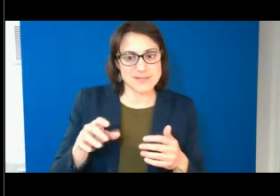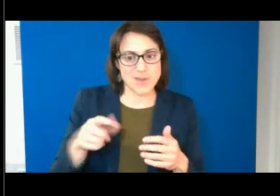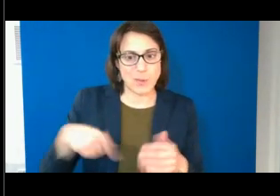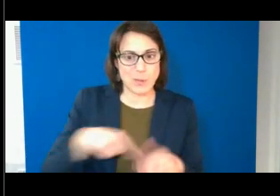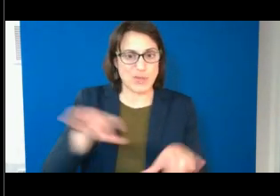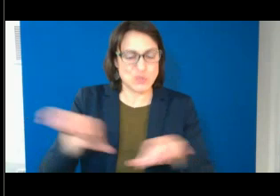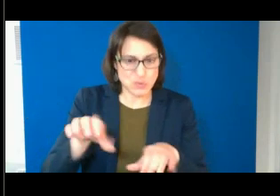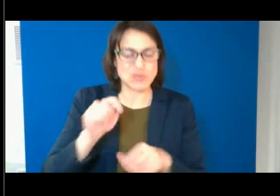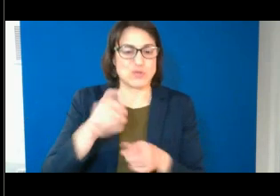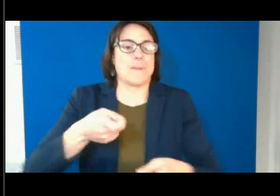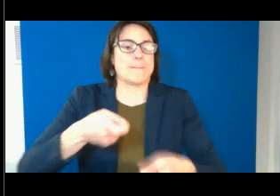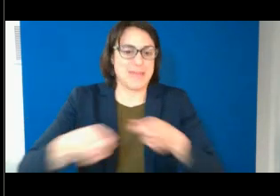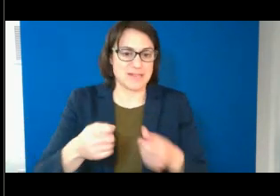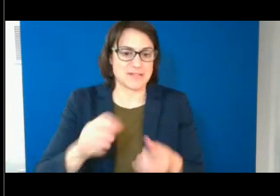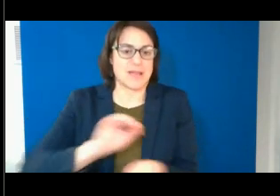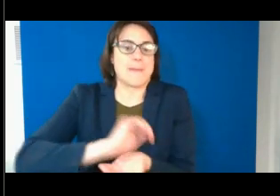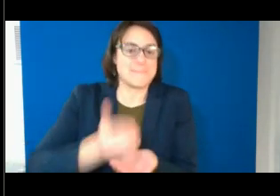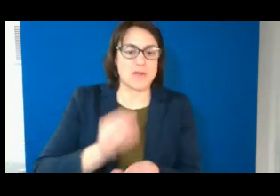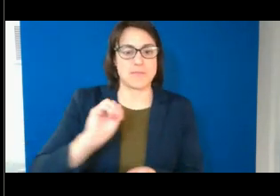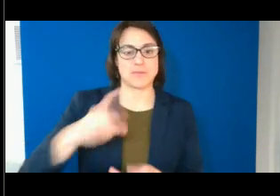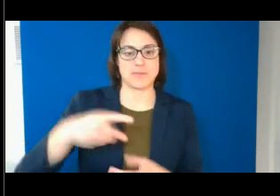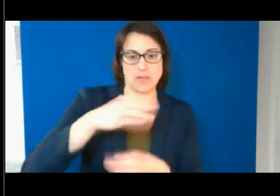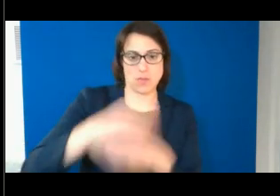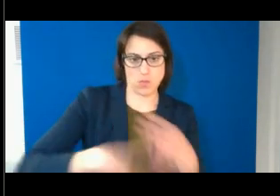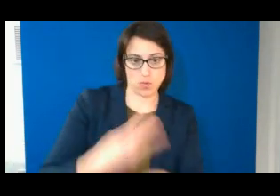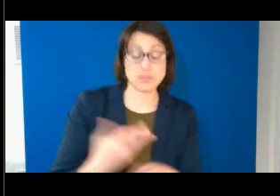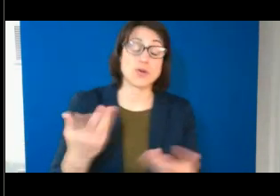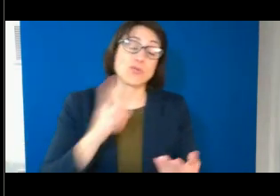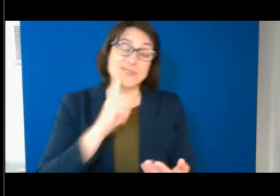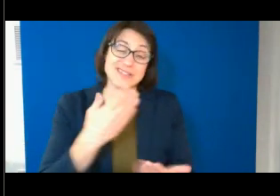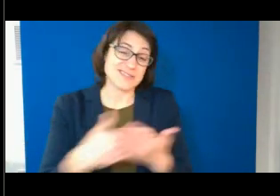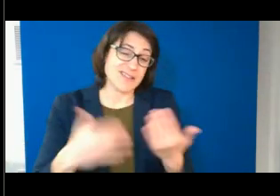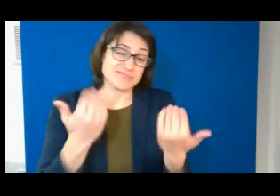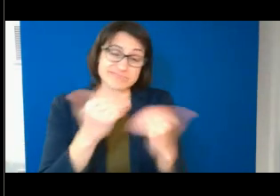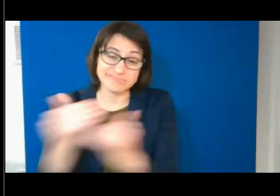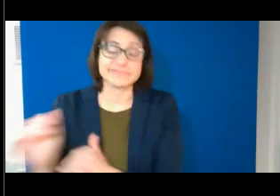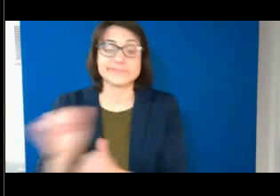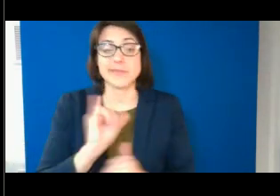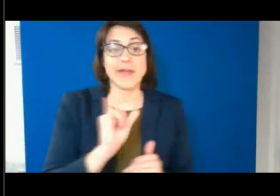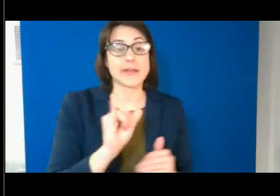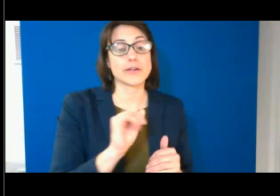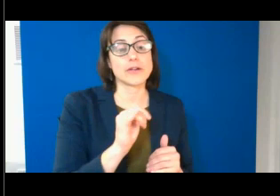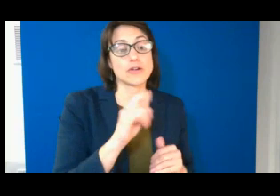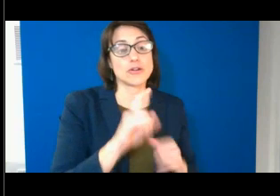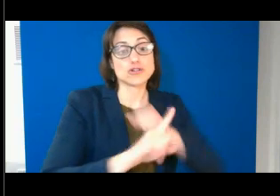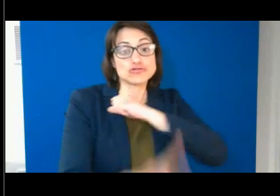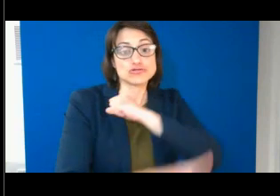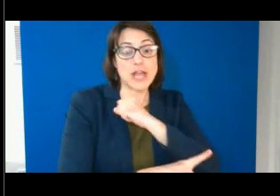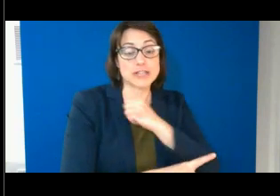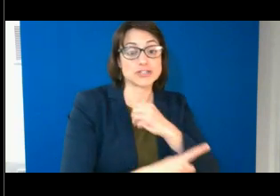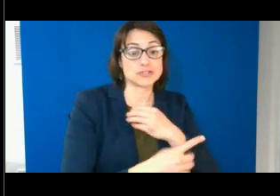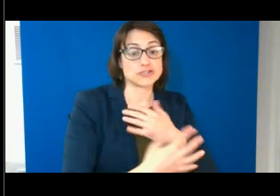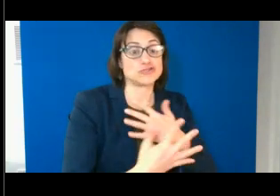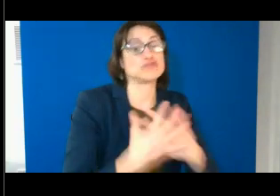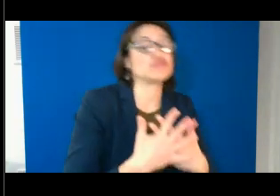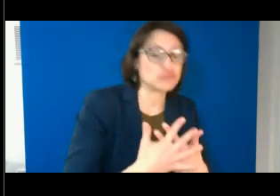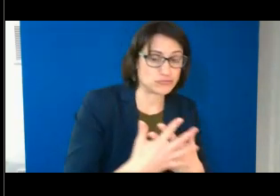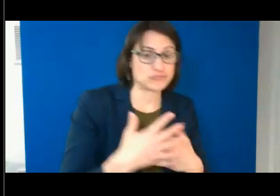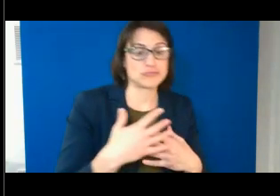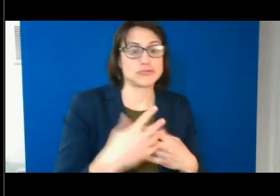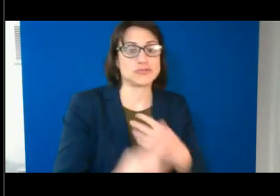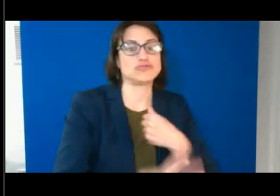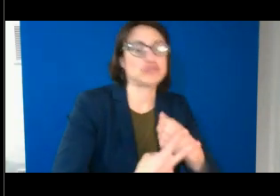And largely, there's a few limitations. Things like trash trappers in like rivers, reservoirs, are not really designed to deal with microplastics